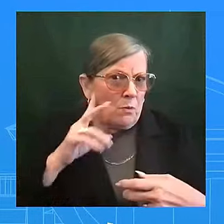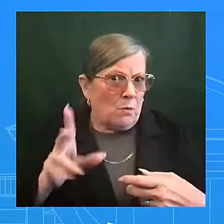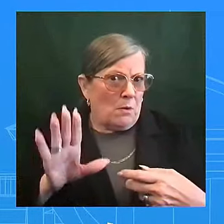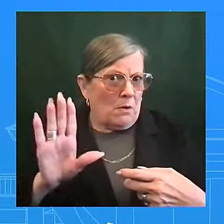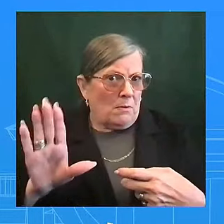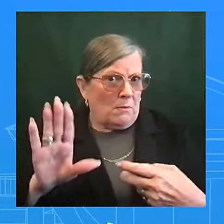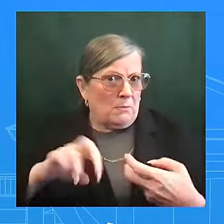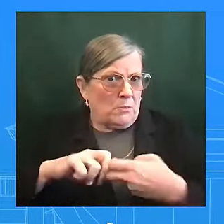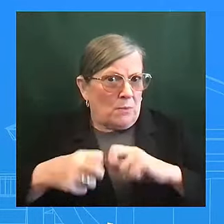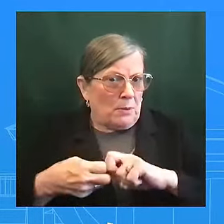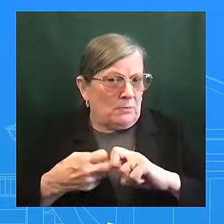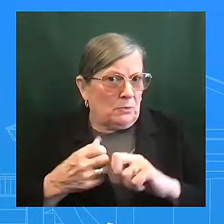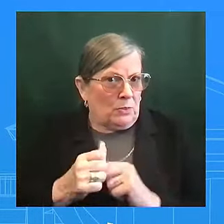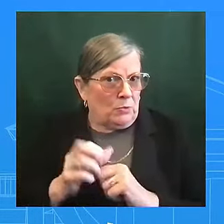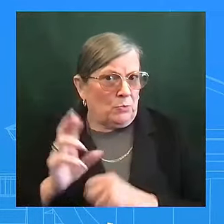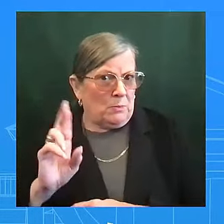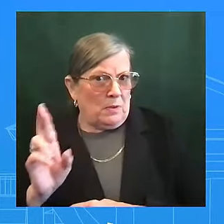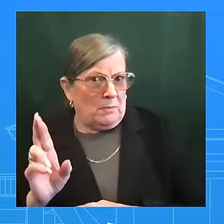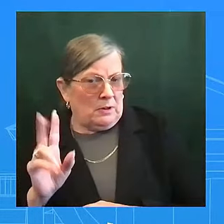certainly